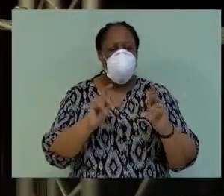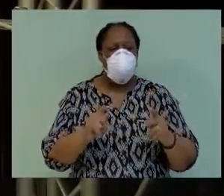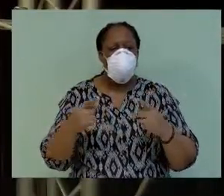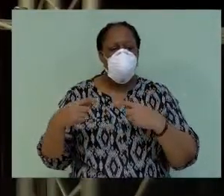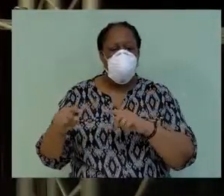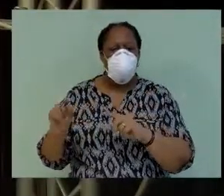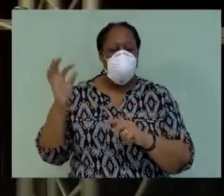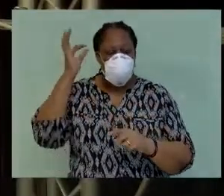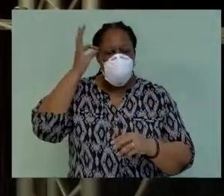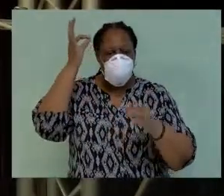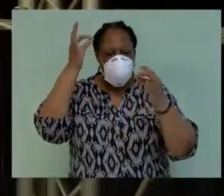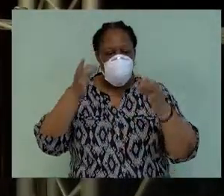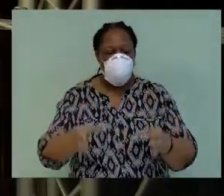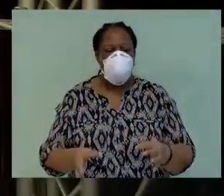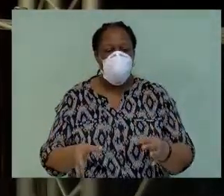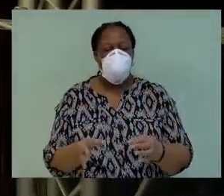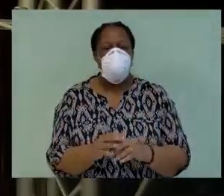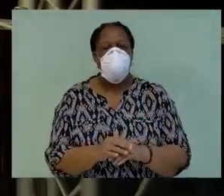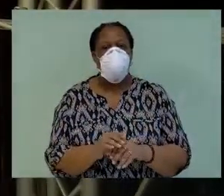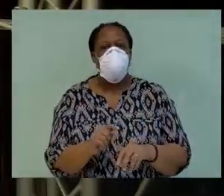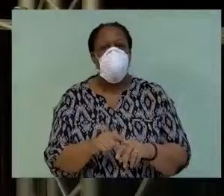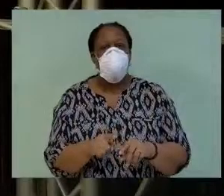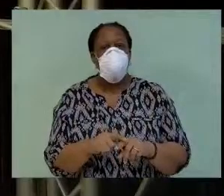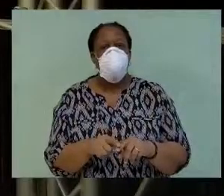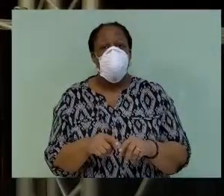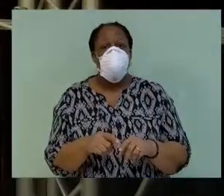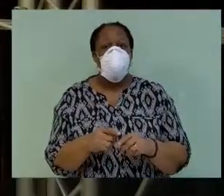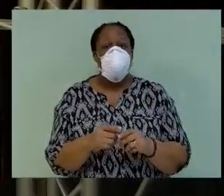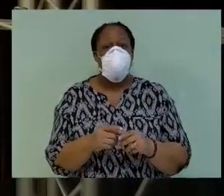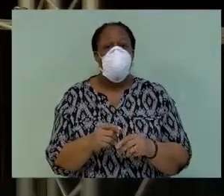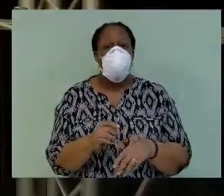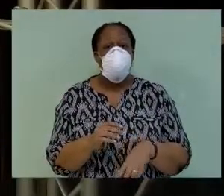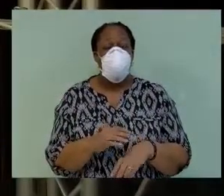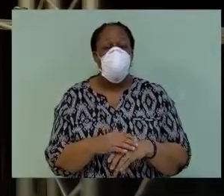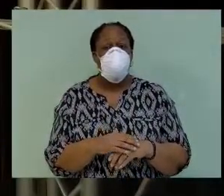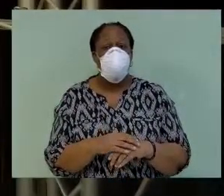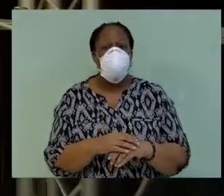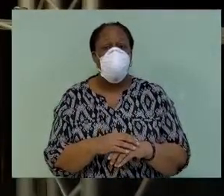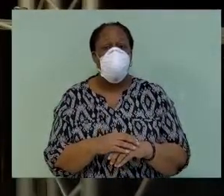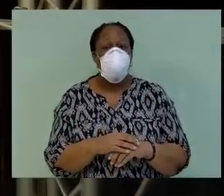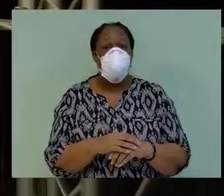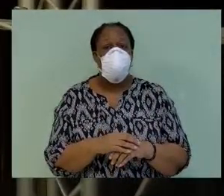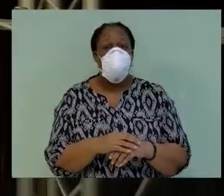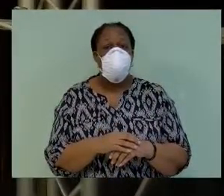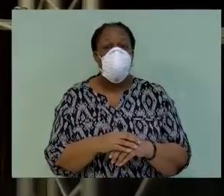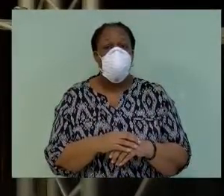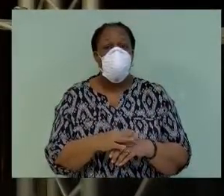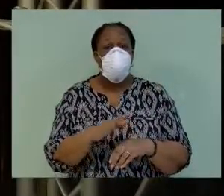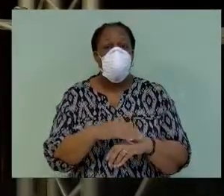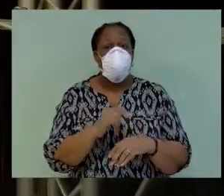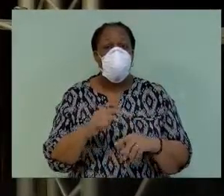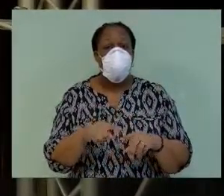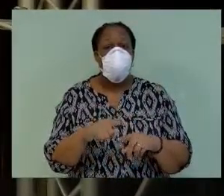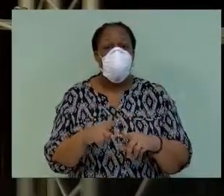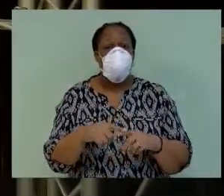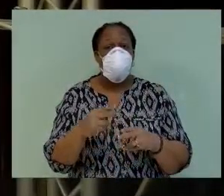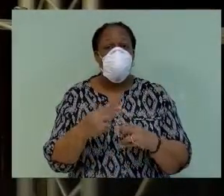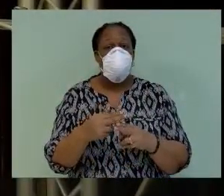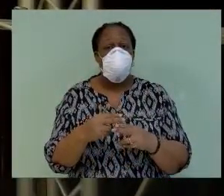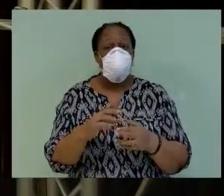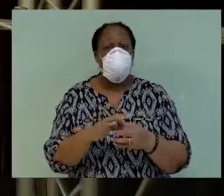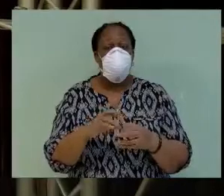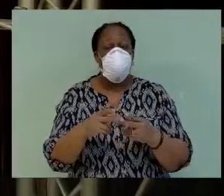Registry, Department of Technology, Legal Aid and Advice Center, Intellectual Property,